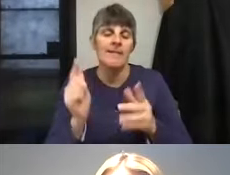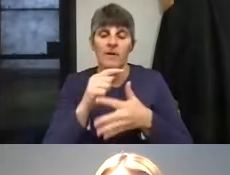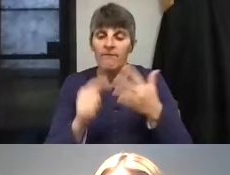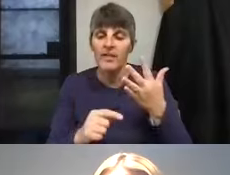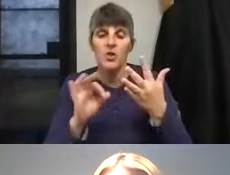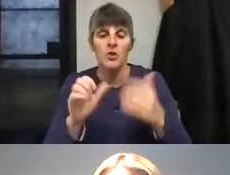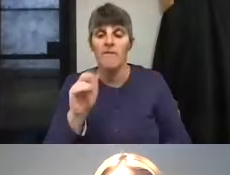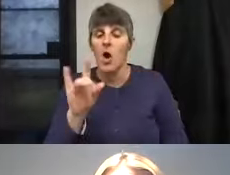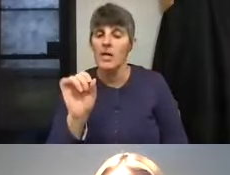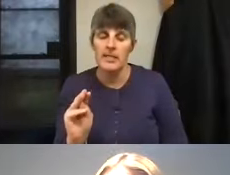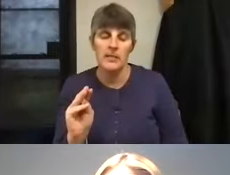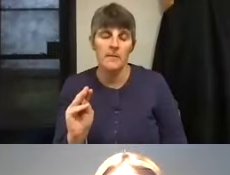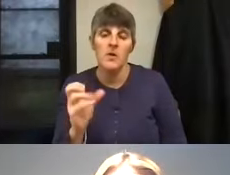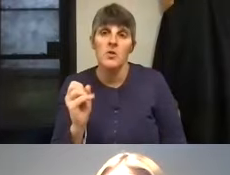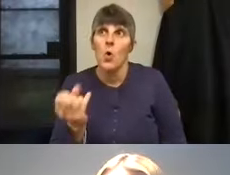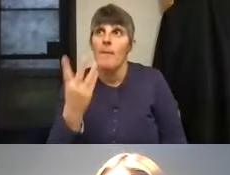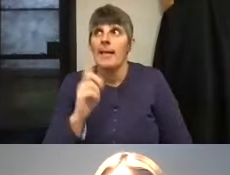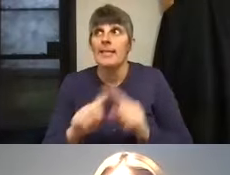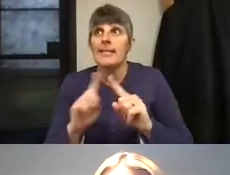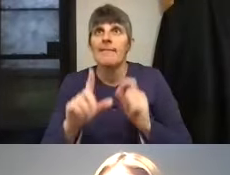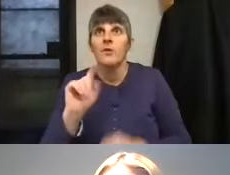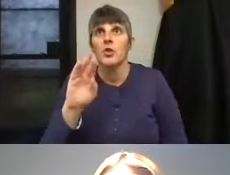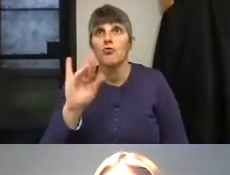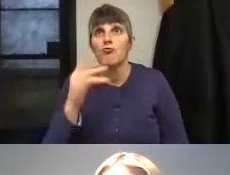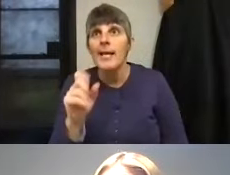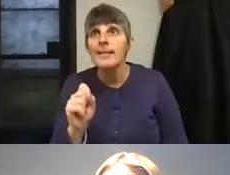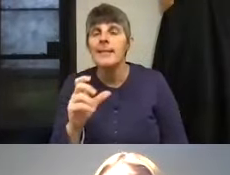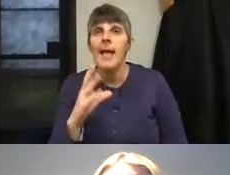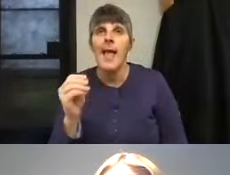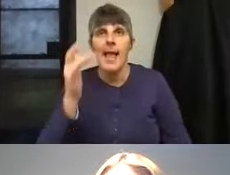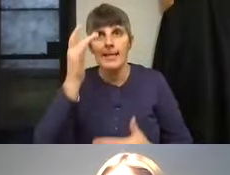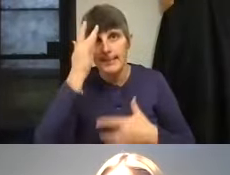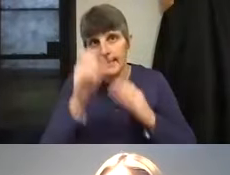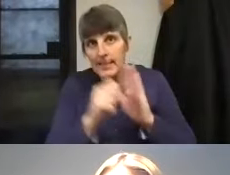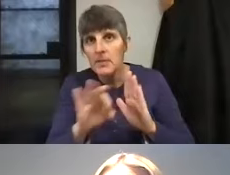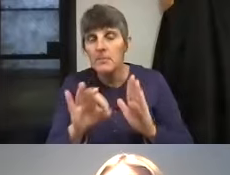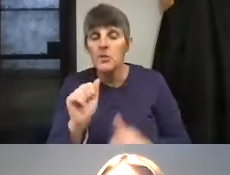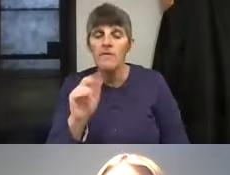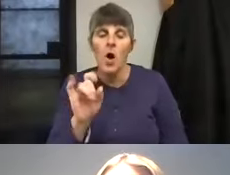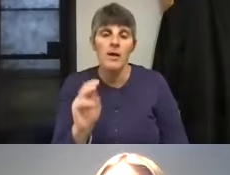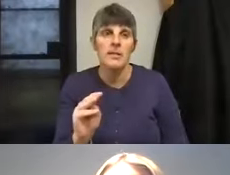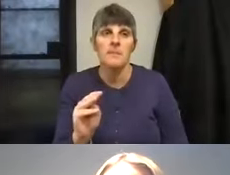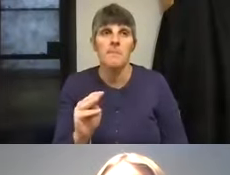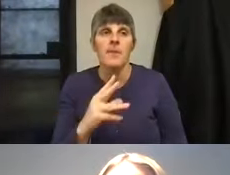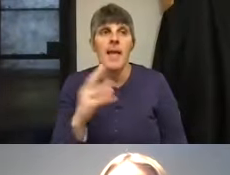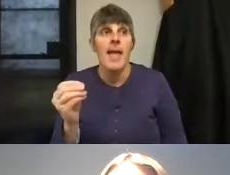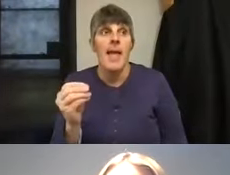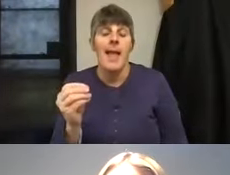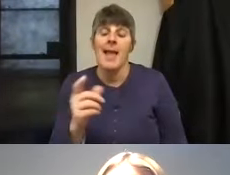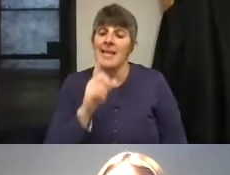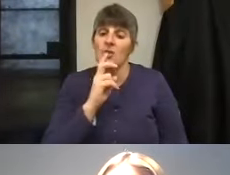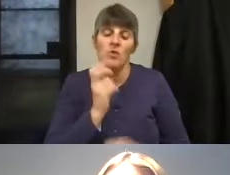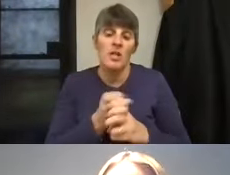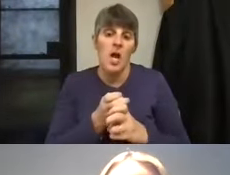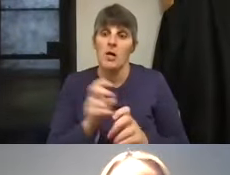of autism, so many different traits and symptoms of autism. And it's really hard